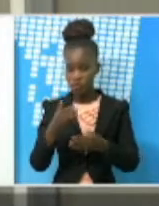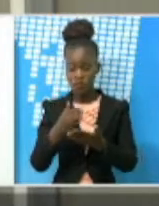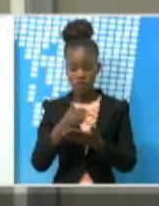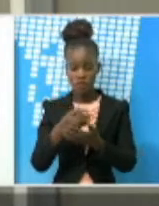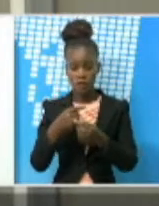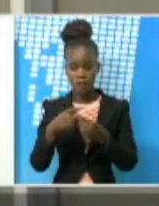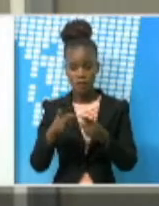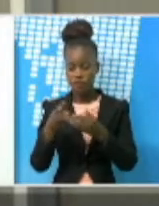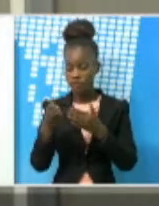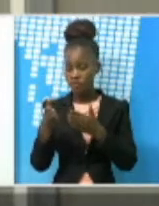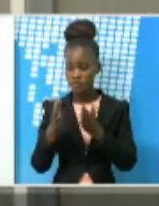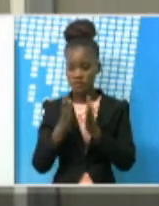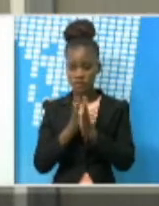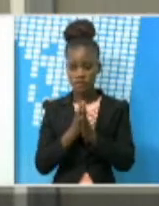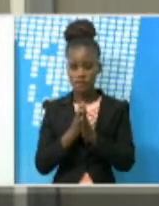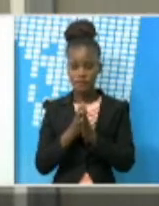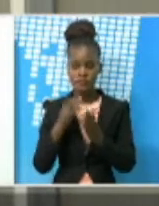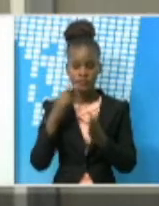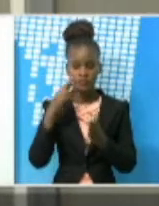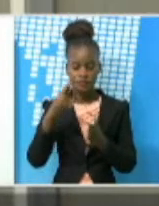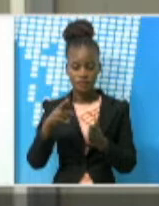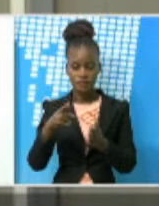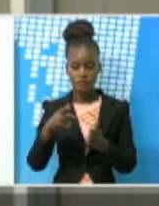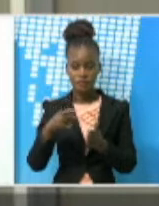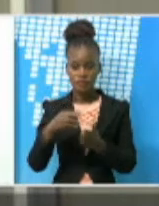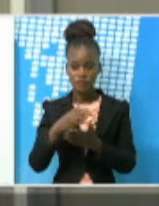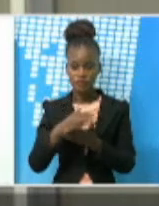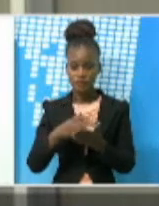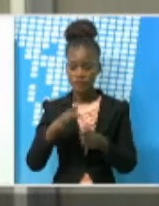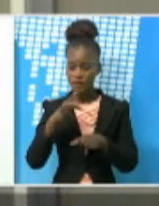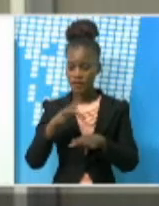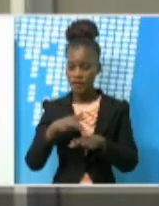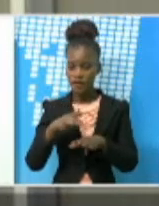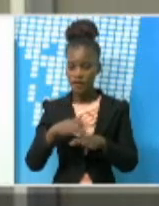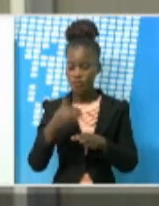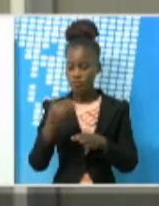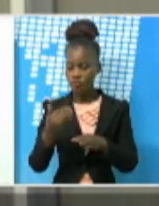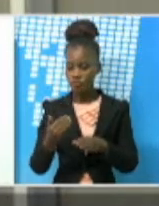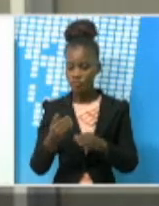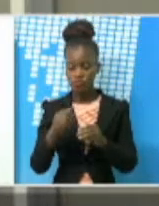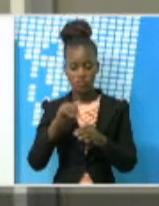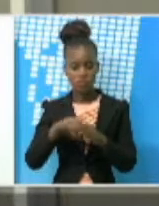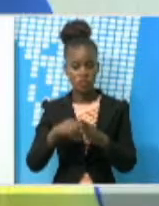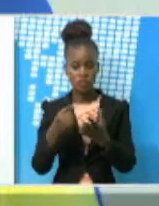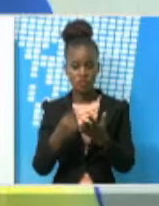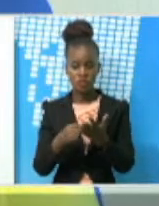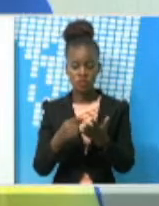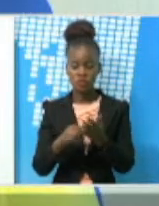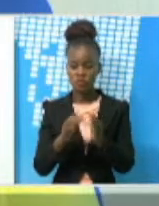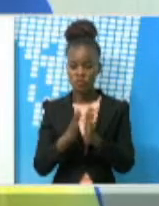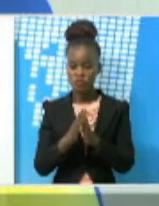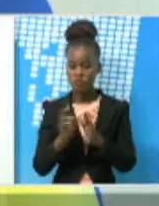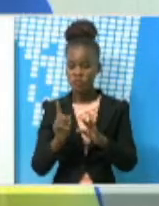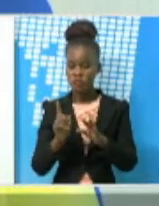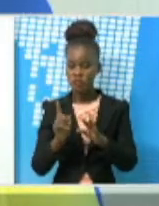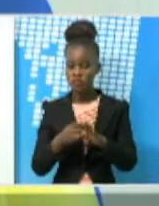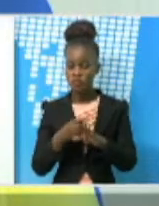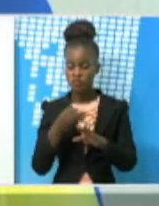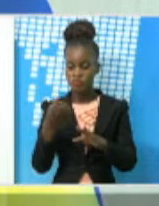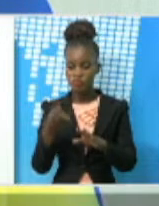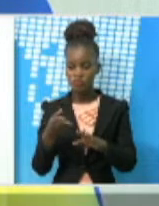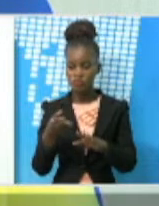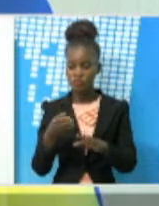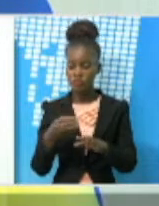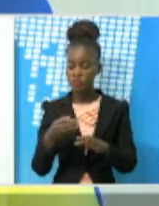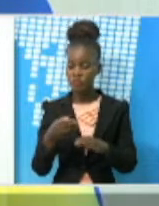said, you are a legal entity that is rightly set up in Uganda, and then you are willing to allow